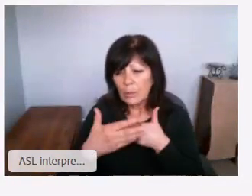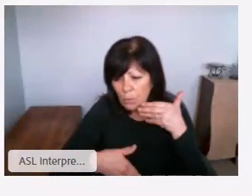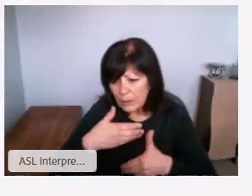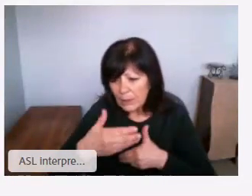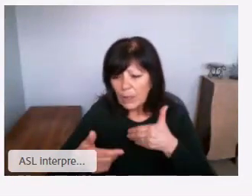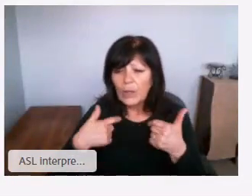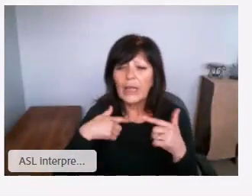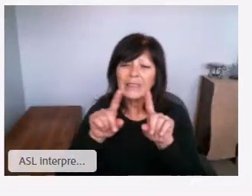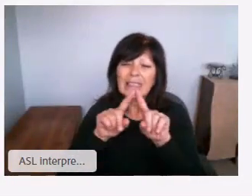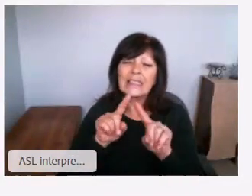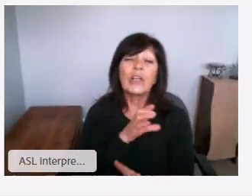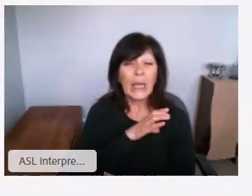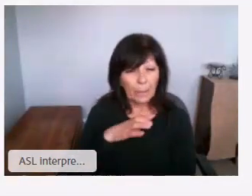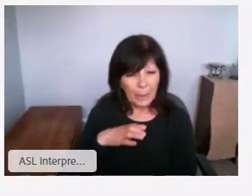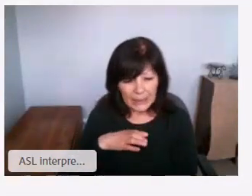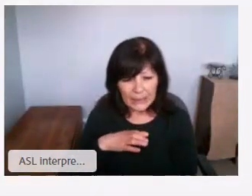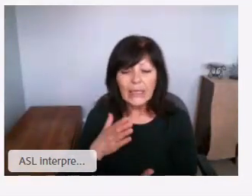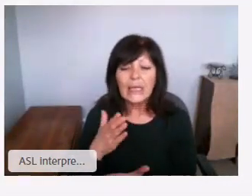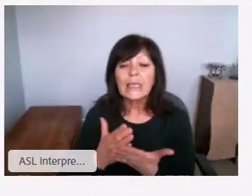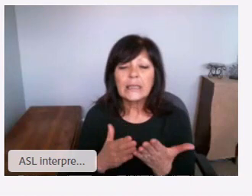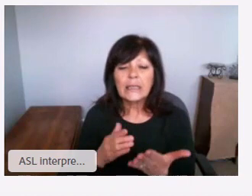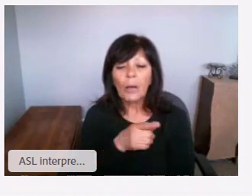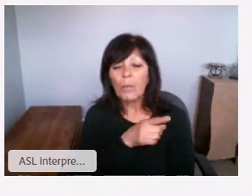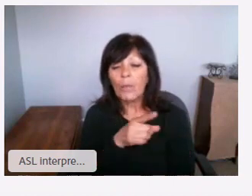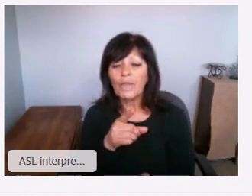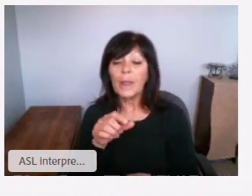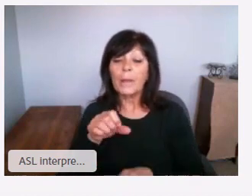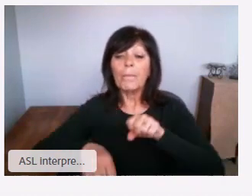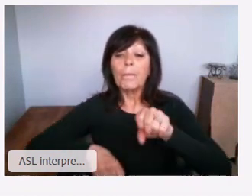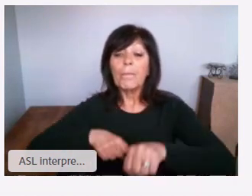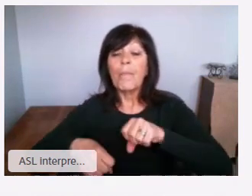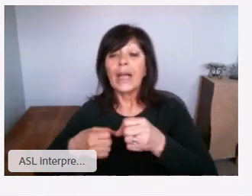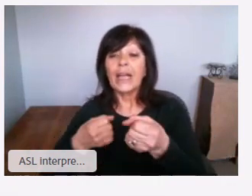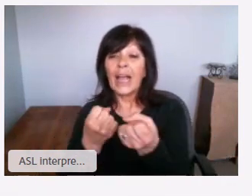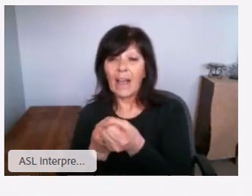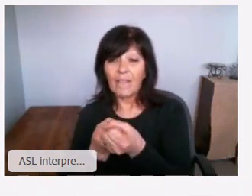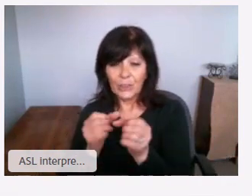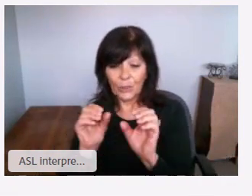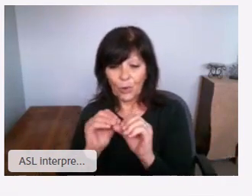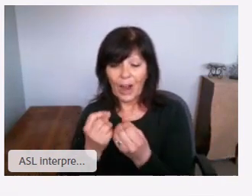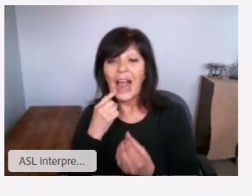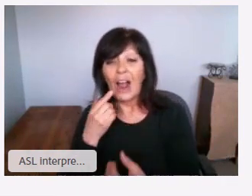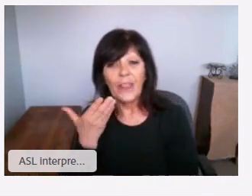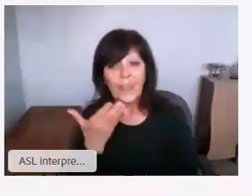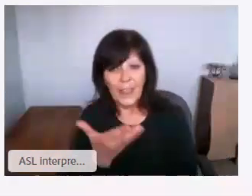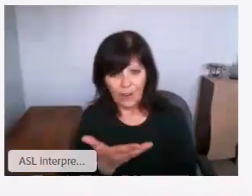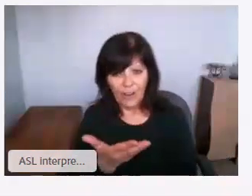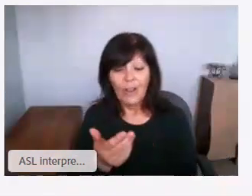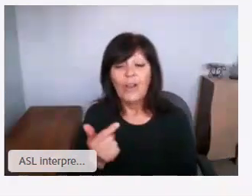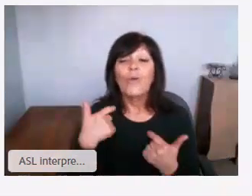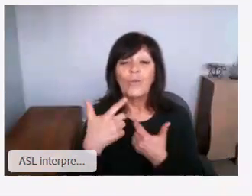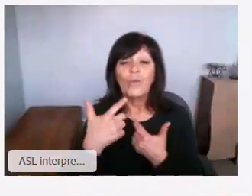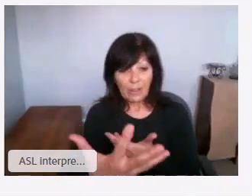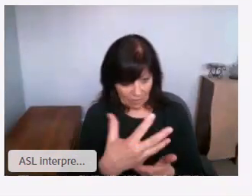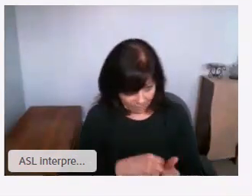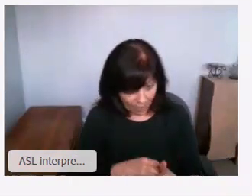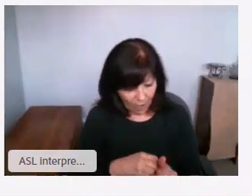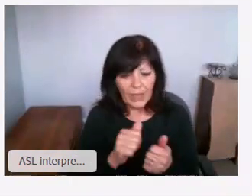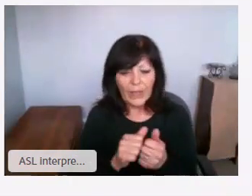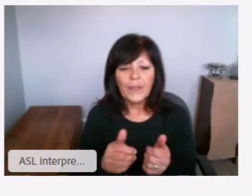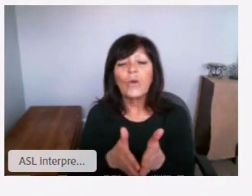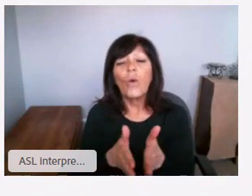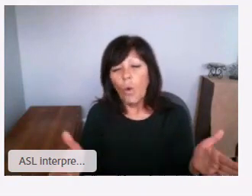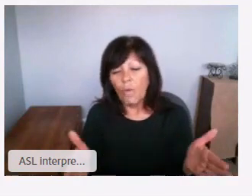different committees. Some of the prominent bike advocacy organizations are at the table, and we have engaged them in the overall project,